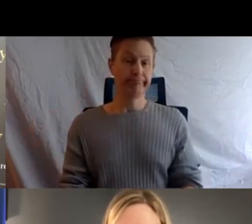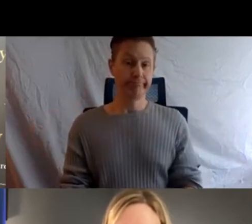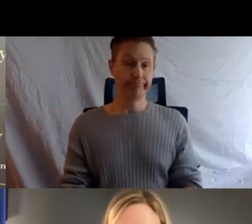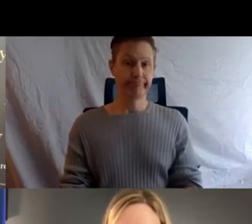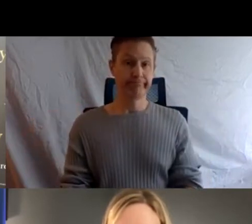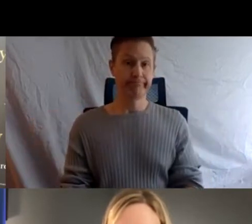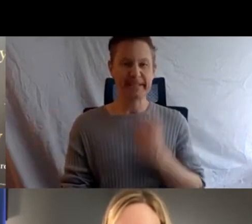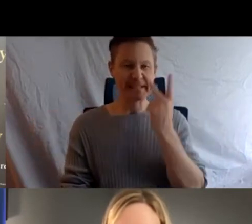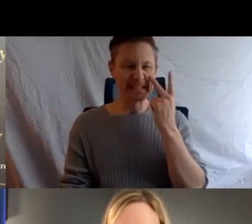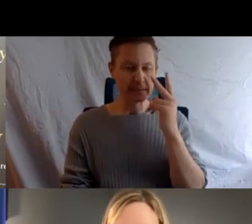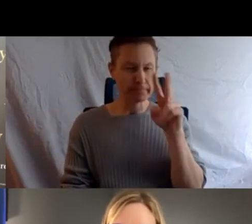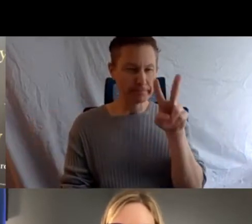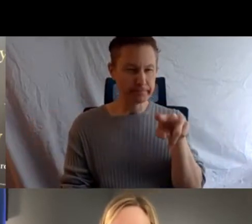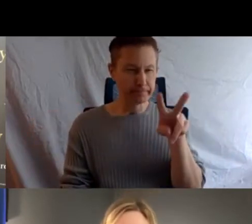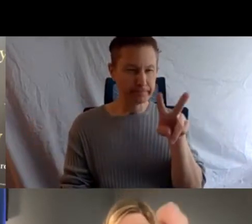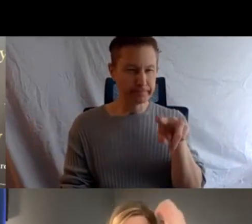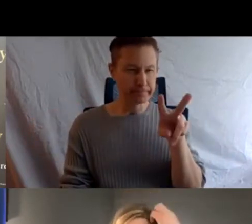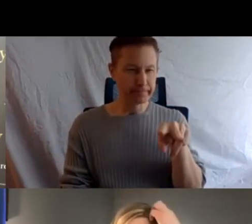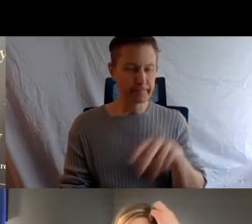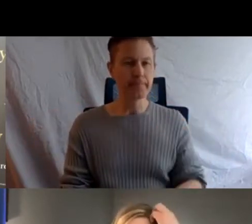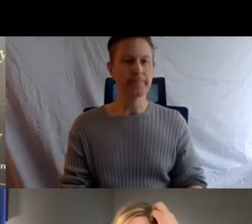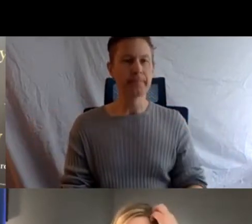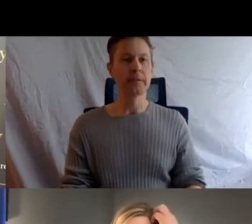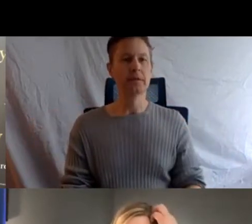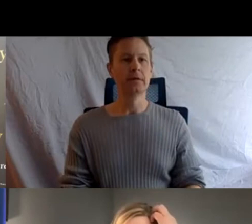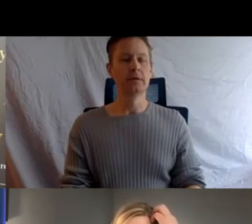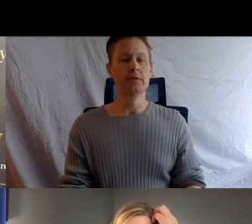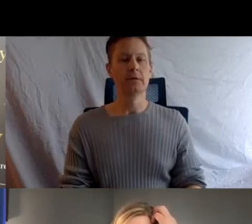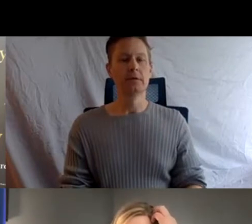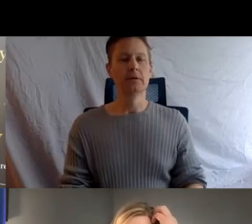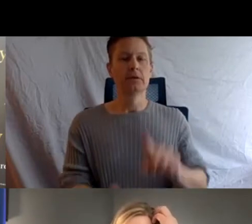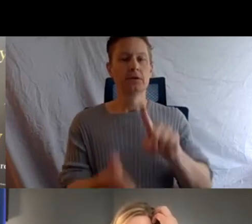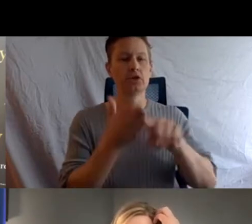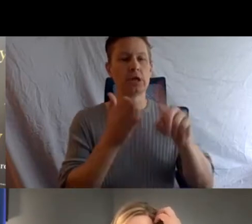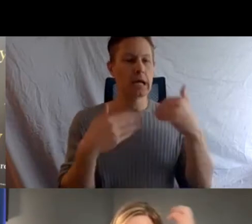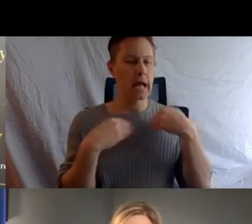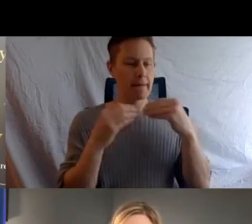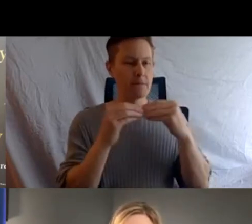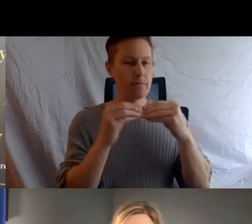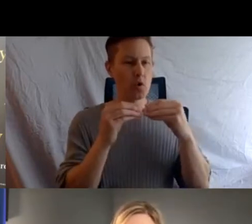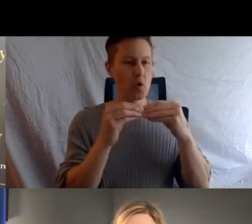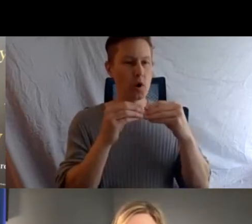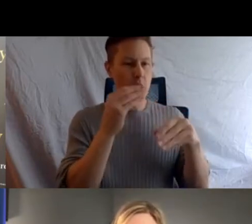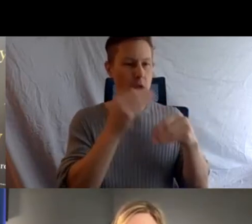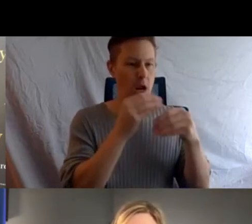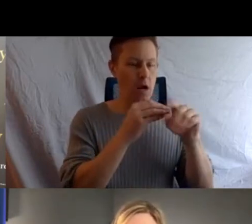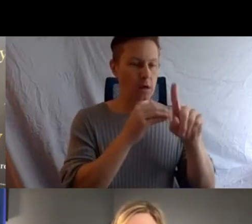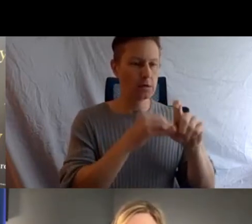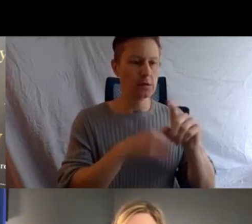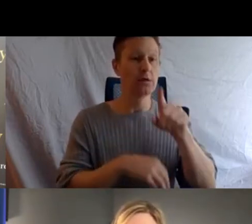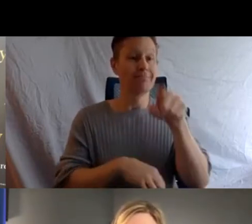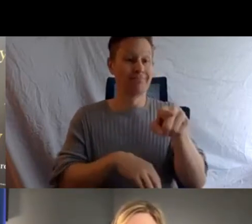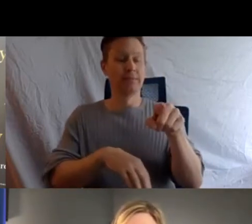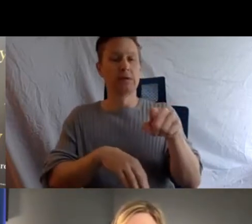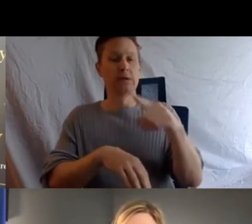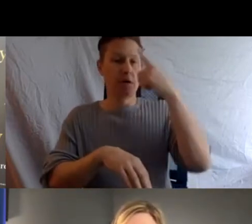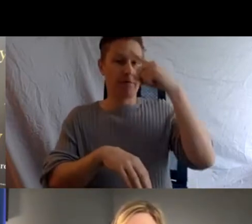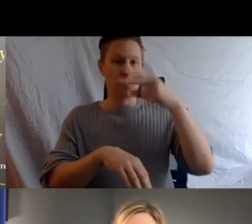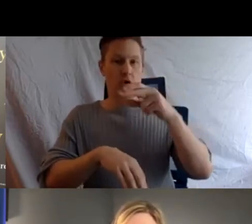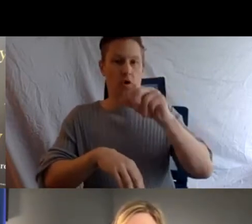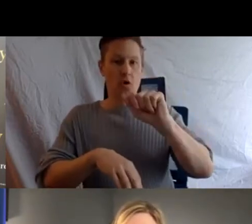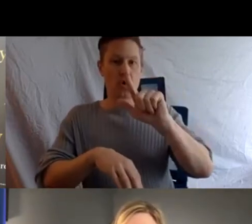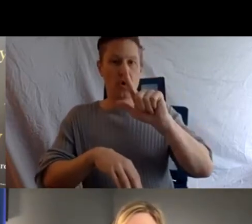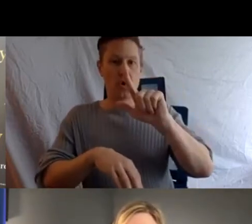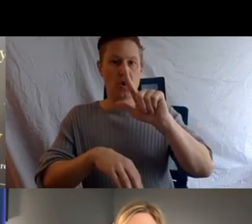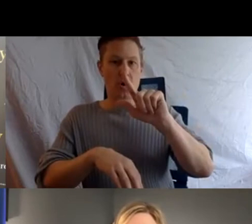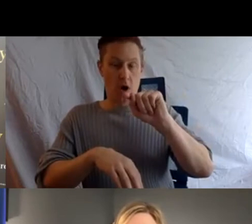let's see. Let me check here. We have some more questions coming through. This one says it's for Hartley and